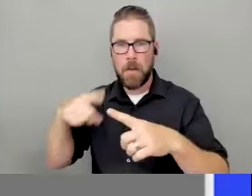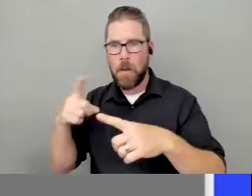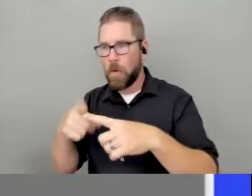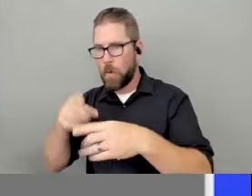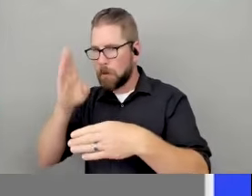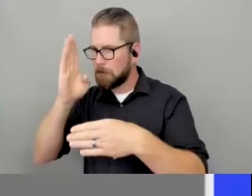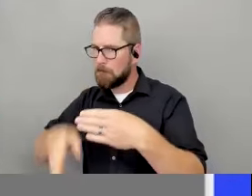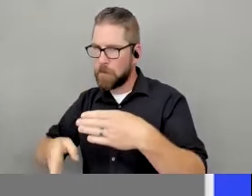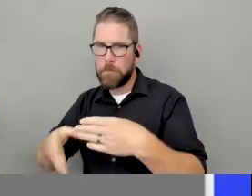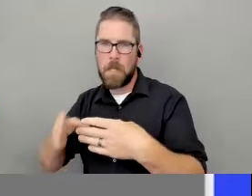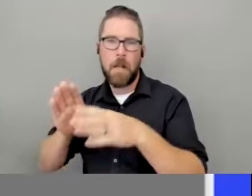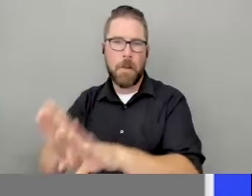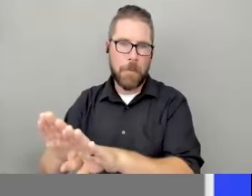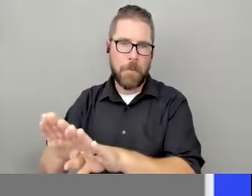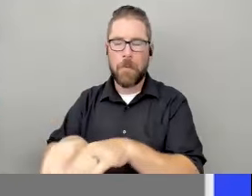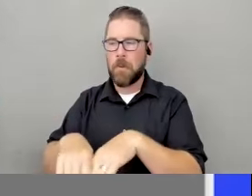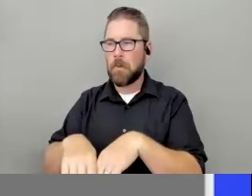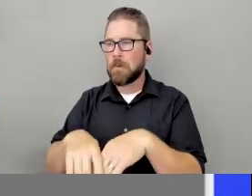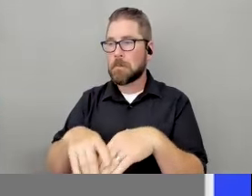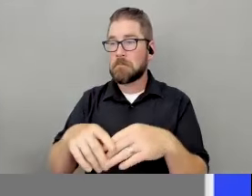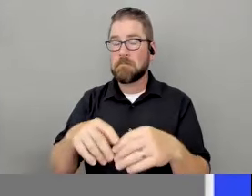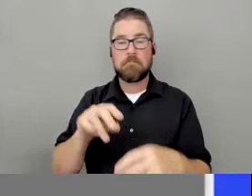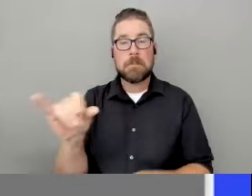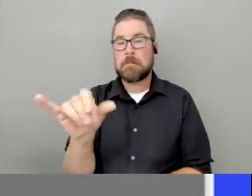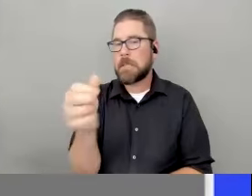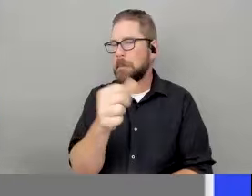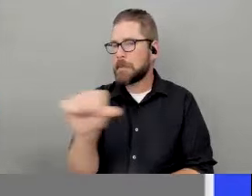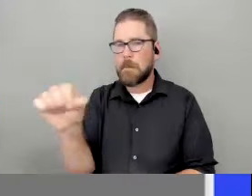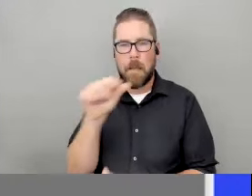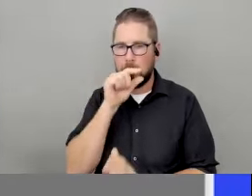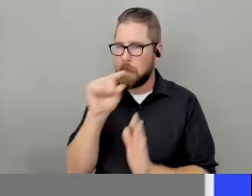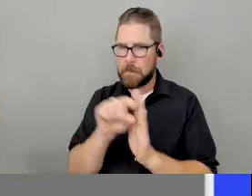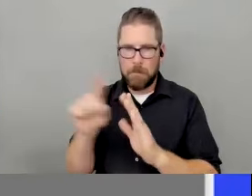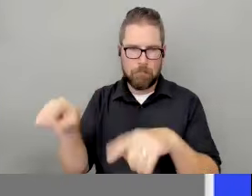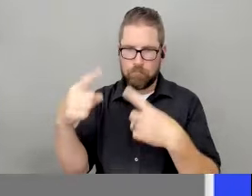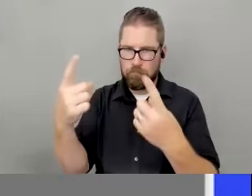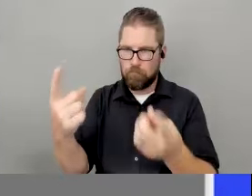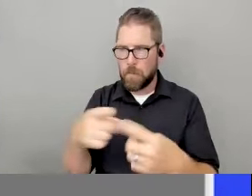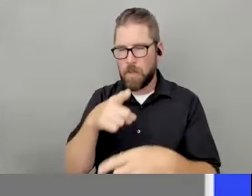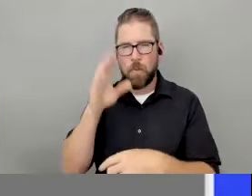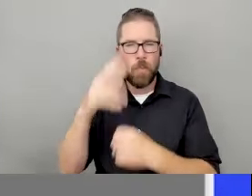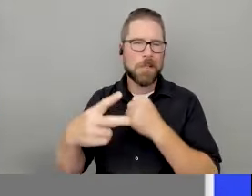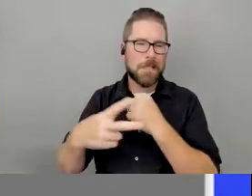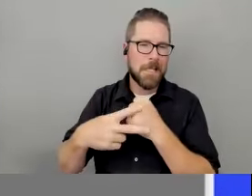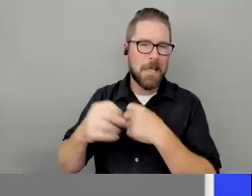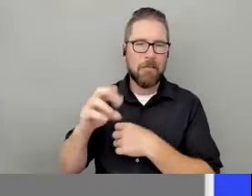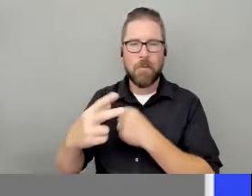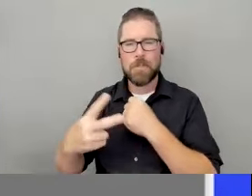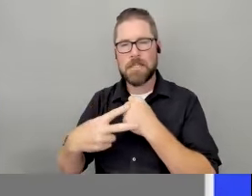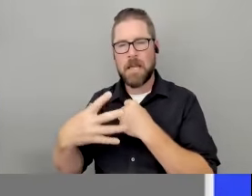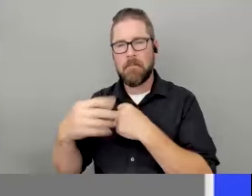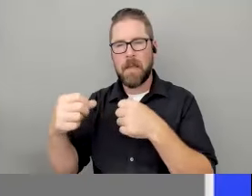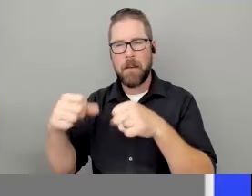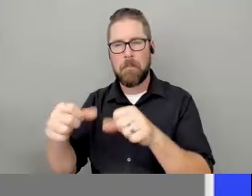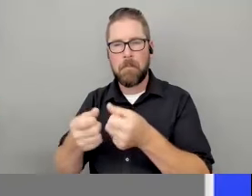All of those things, just like any other assignment that you've set up. And then you will choose save or save and pub. I wouldn't publish yet because we haven't done the video.